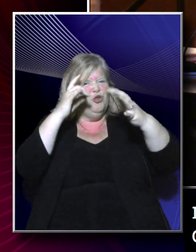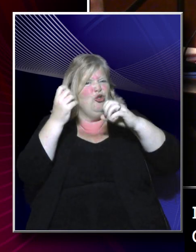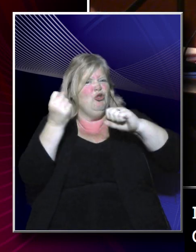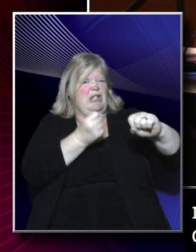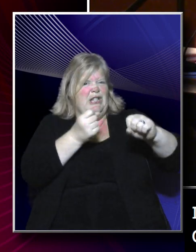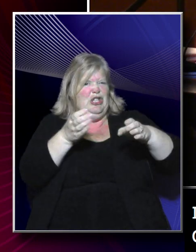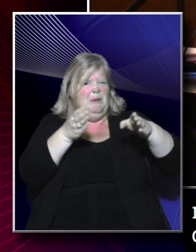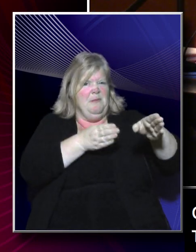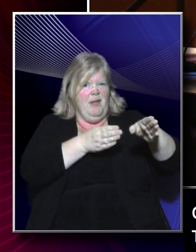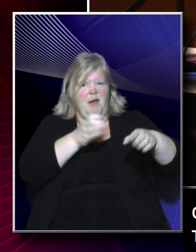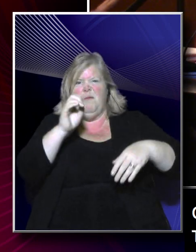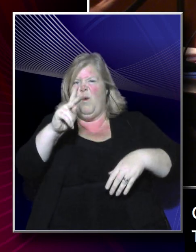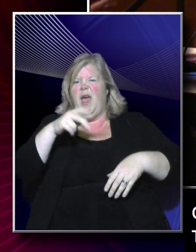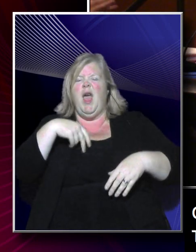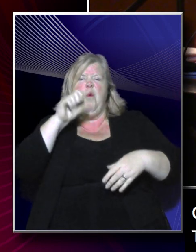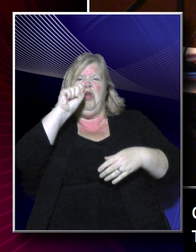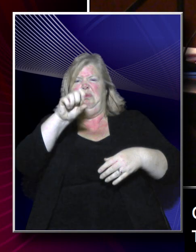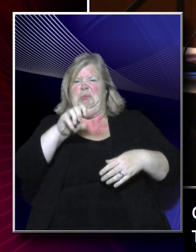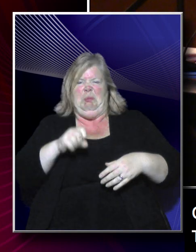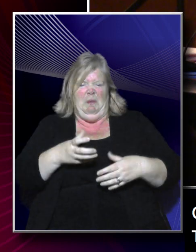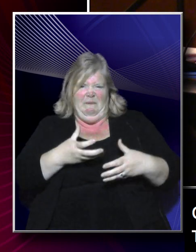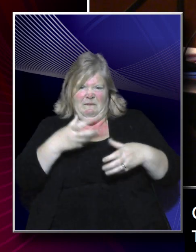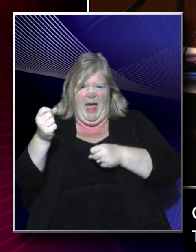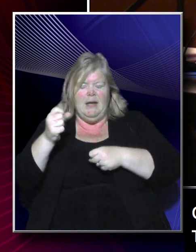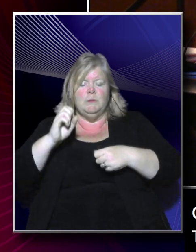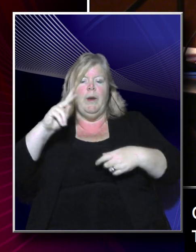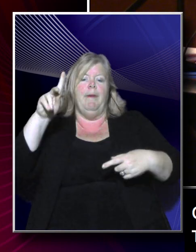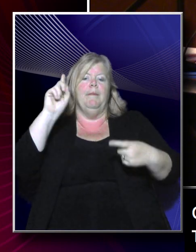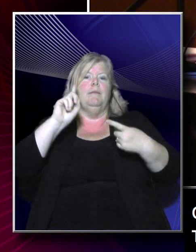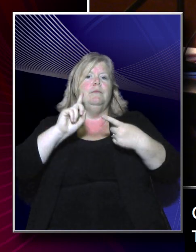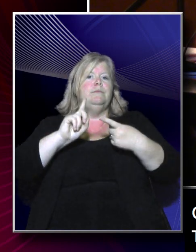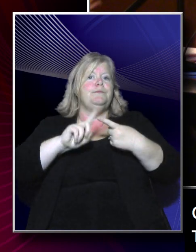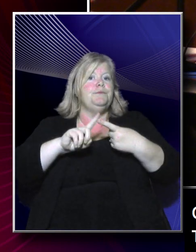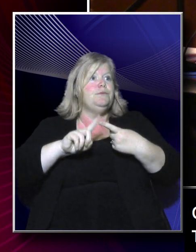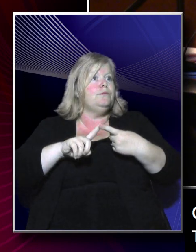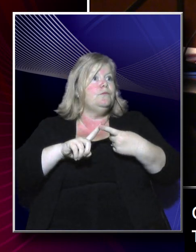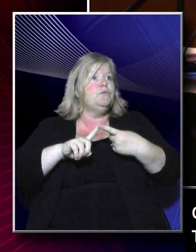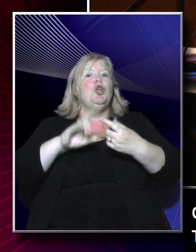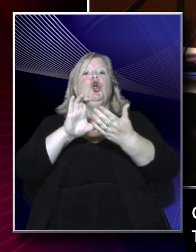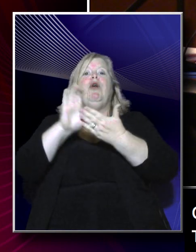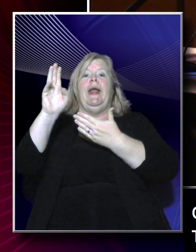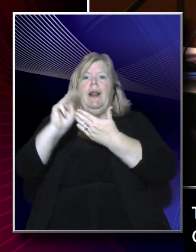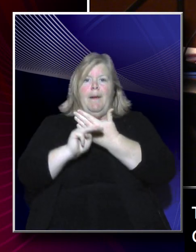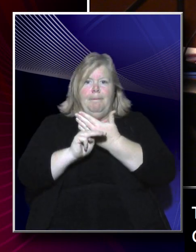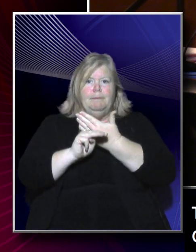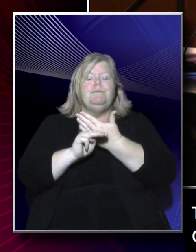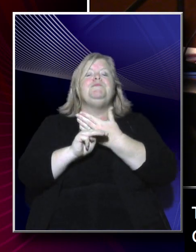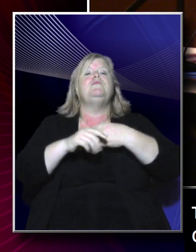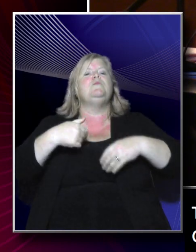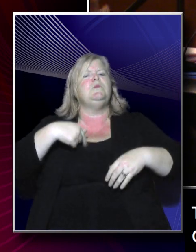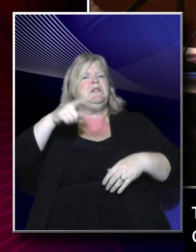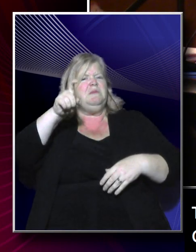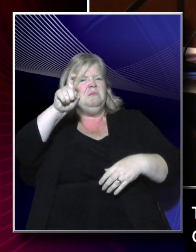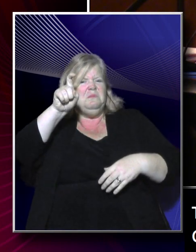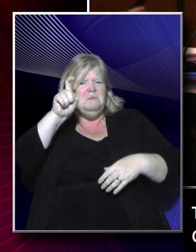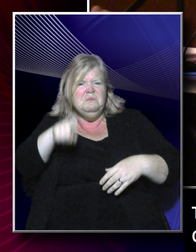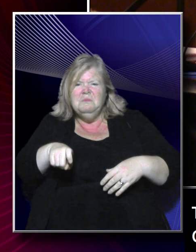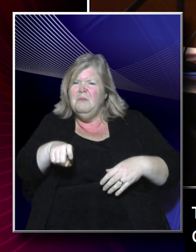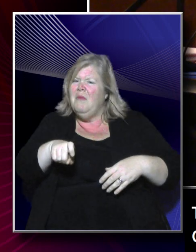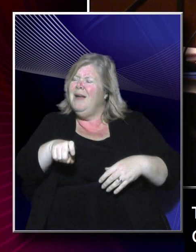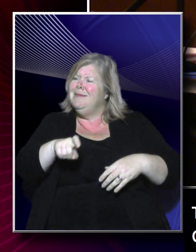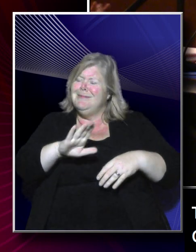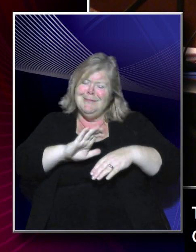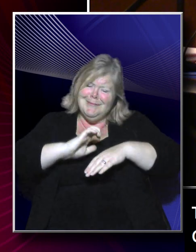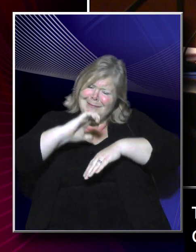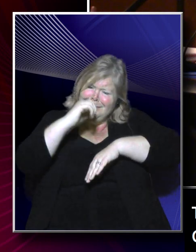pretty quickly. Theme 1 was curriculum. We must implement a